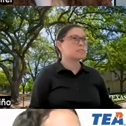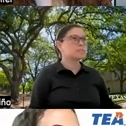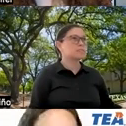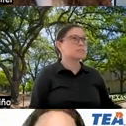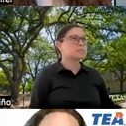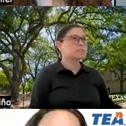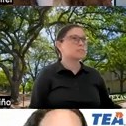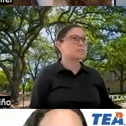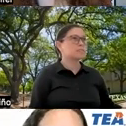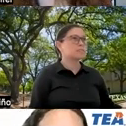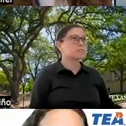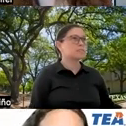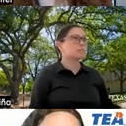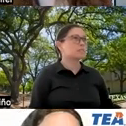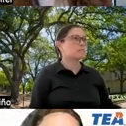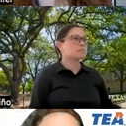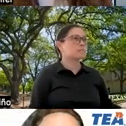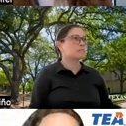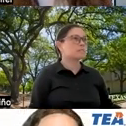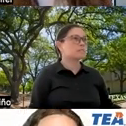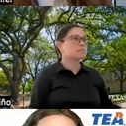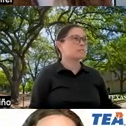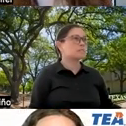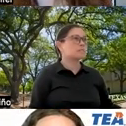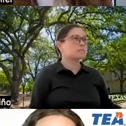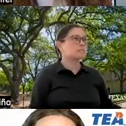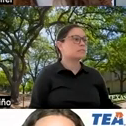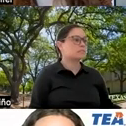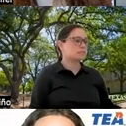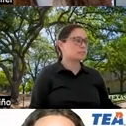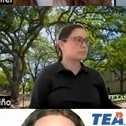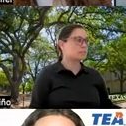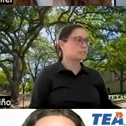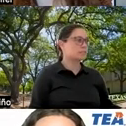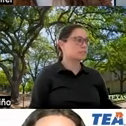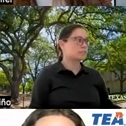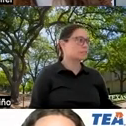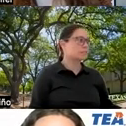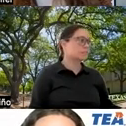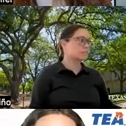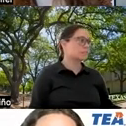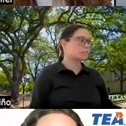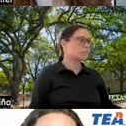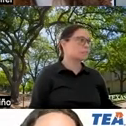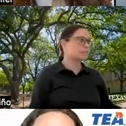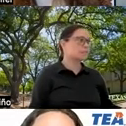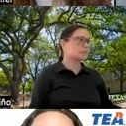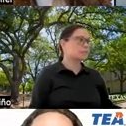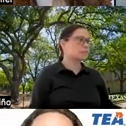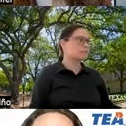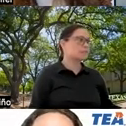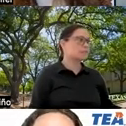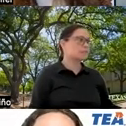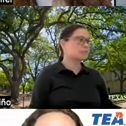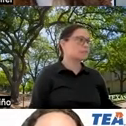name, please just reply present or here to reflect that you are here. So,